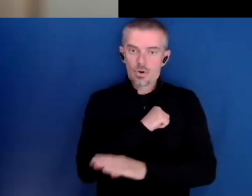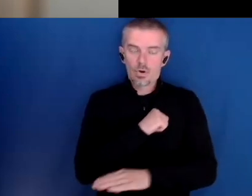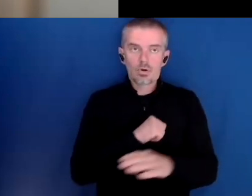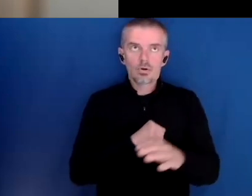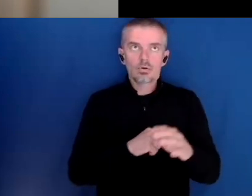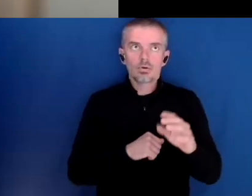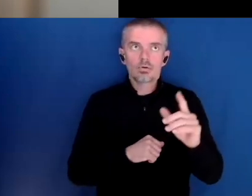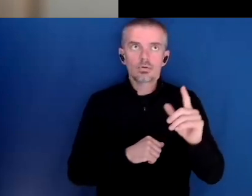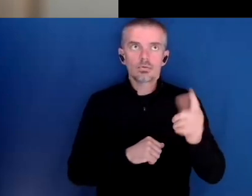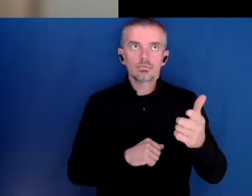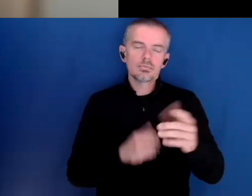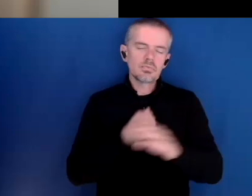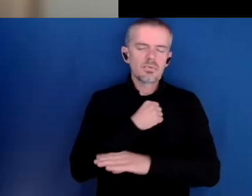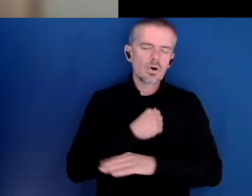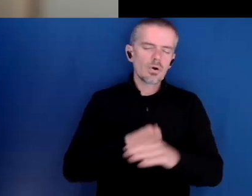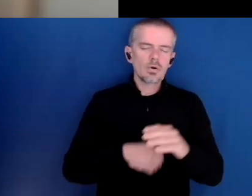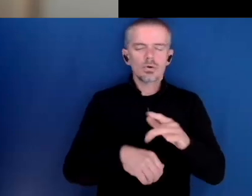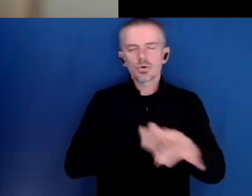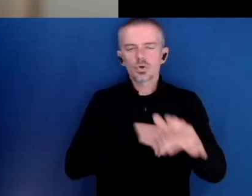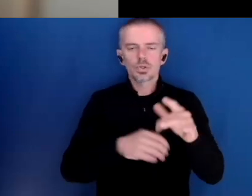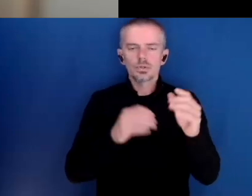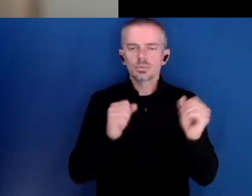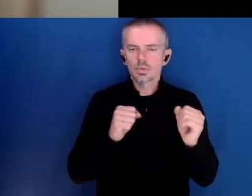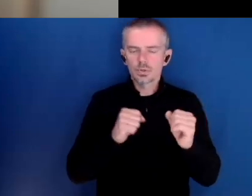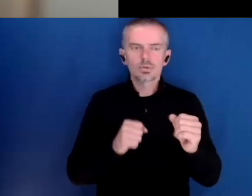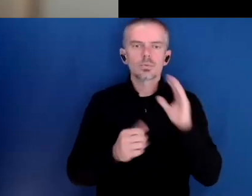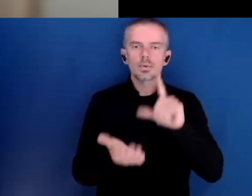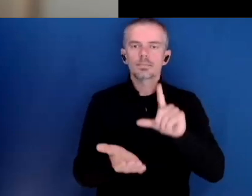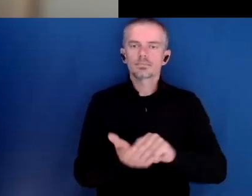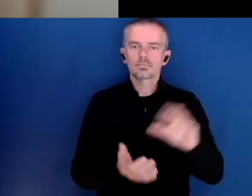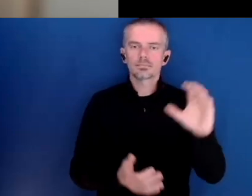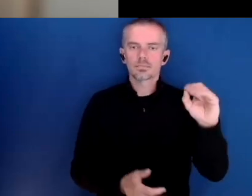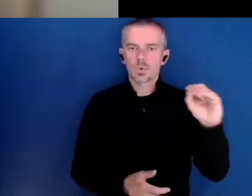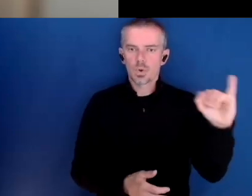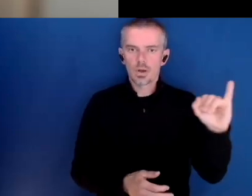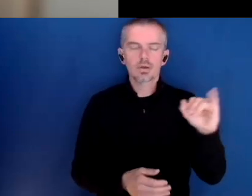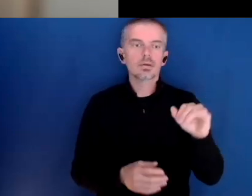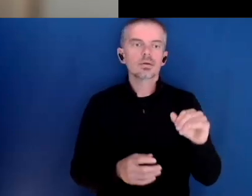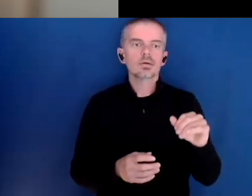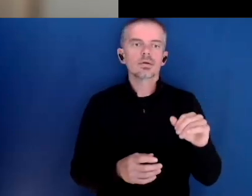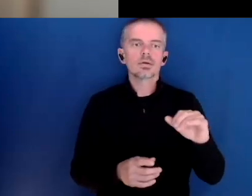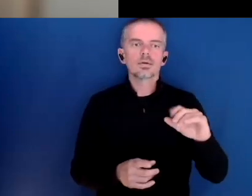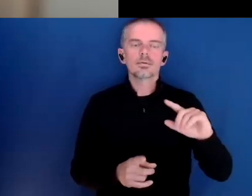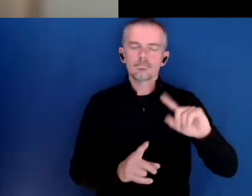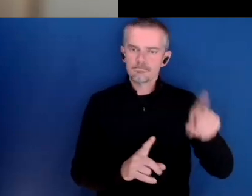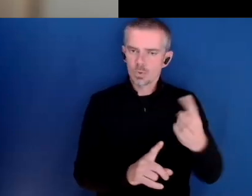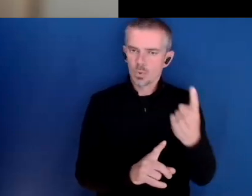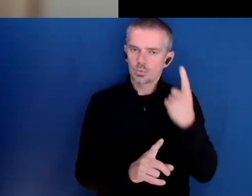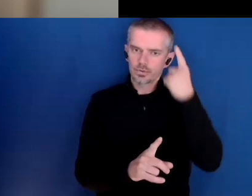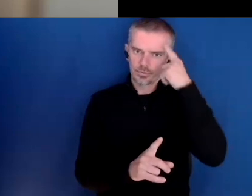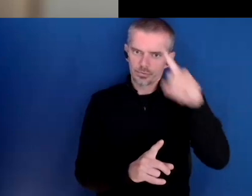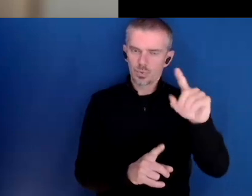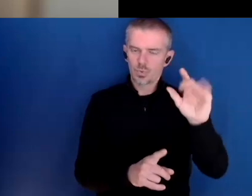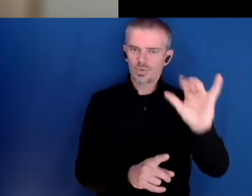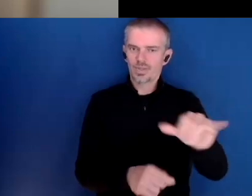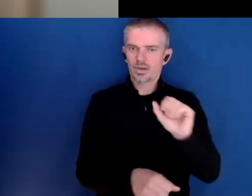fall or early winter, we will be publishing an outreach of interest that is solely focused on that